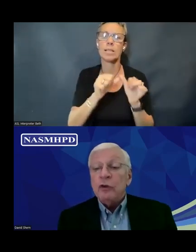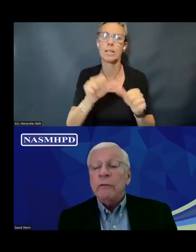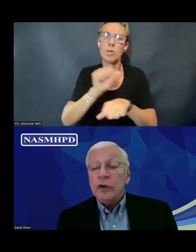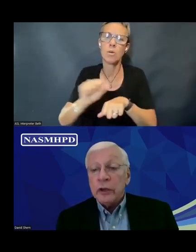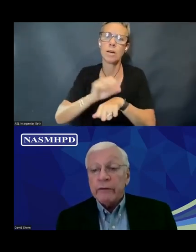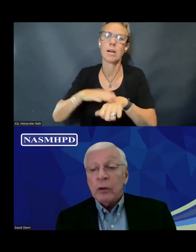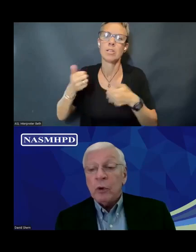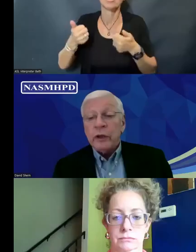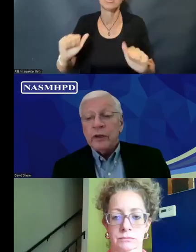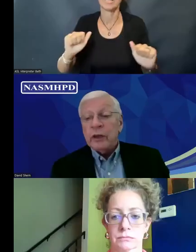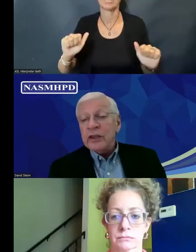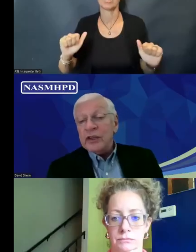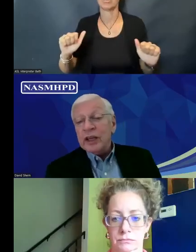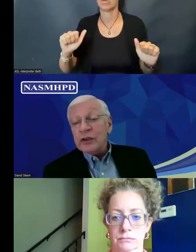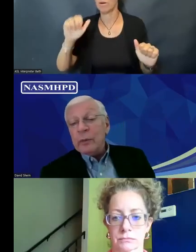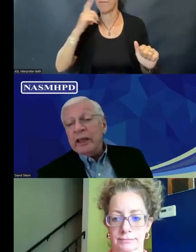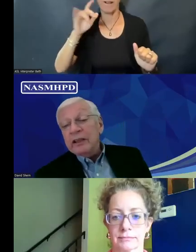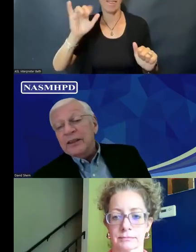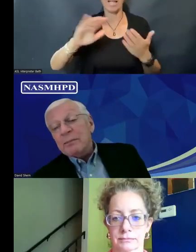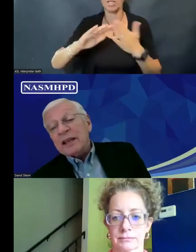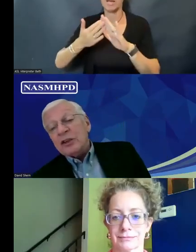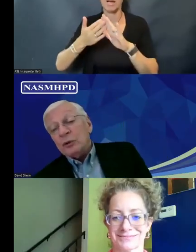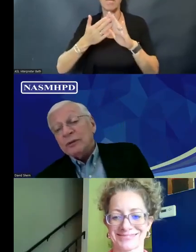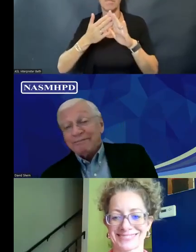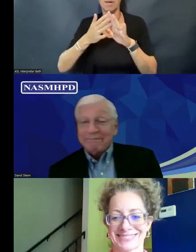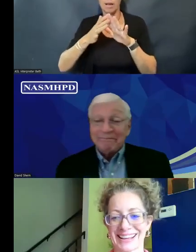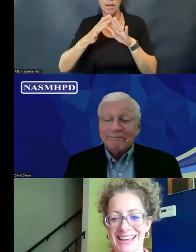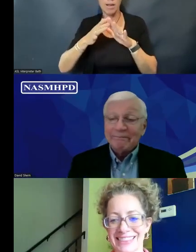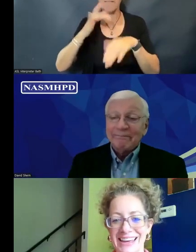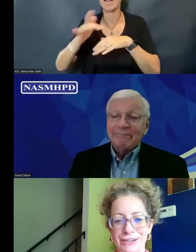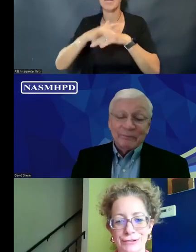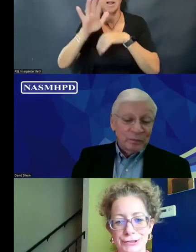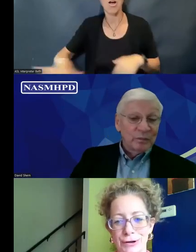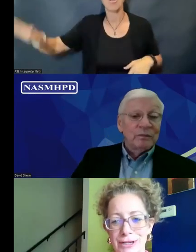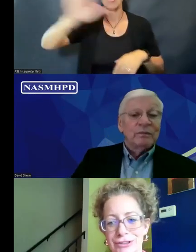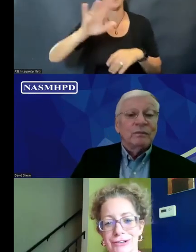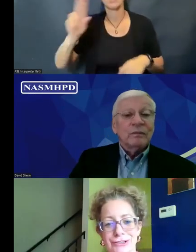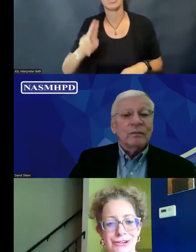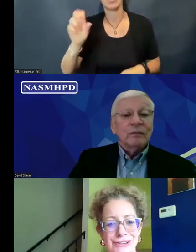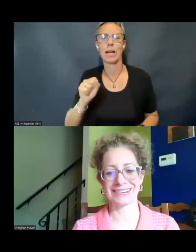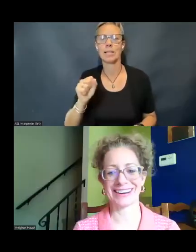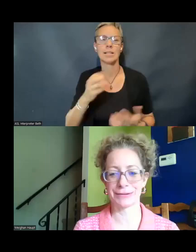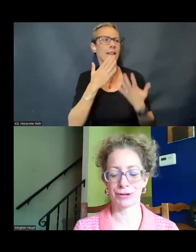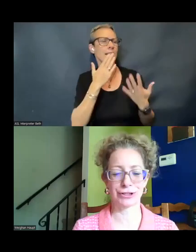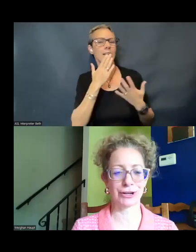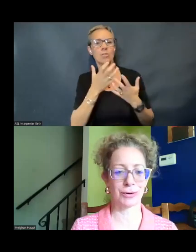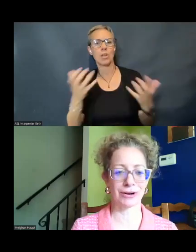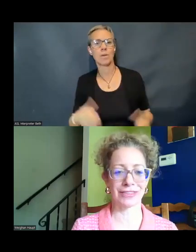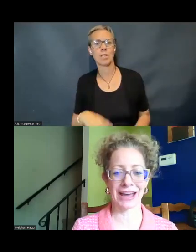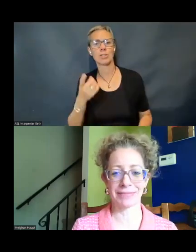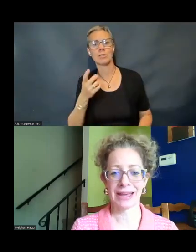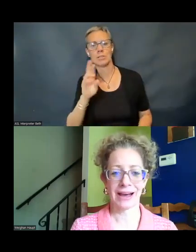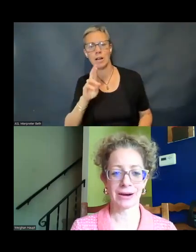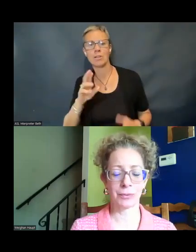get this universally available in the United States. So Megan, back to you. Thank you so much, Dr. Shern, and appreciate your